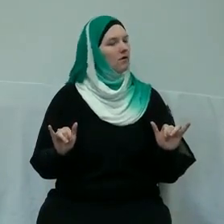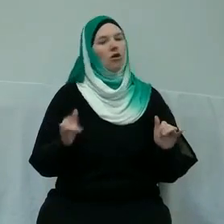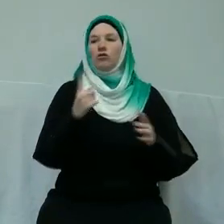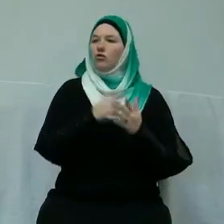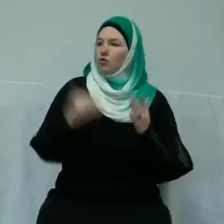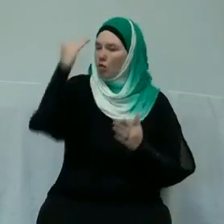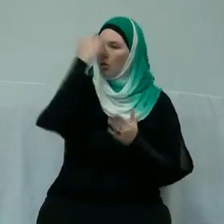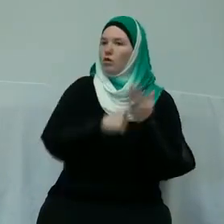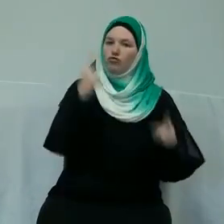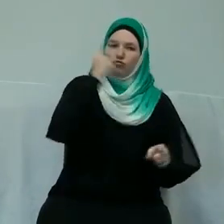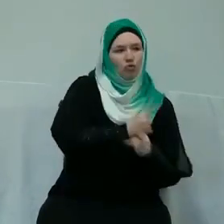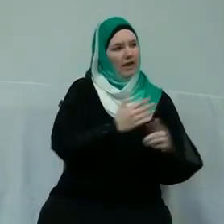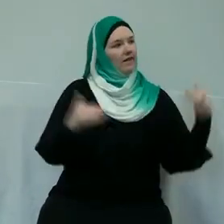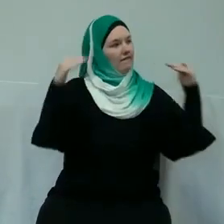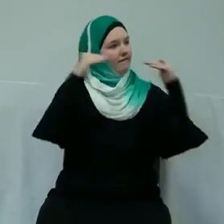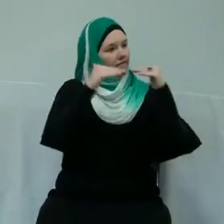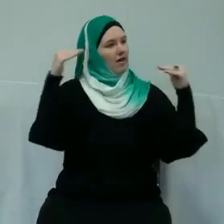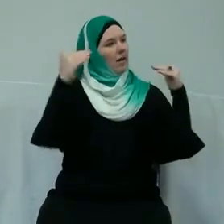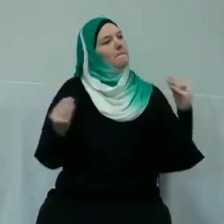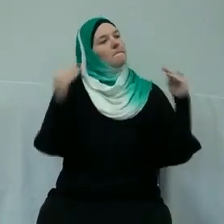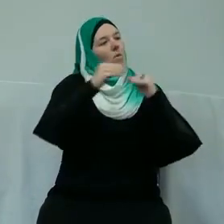fair than your enemy.